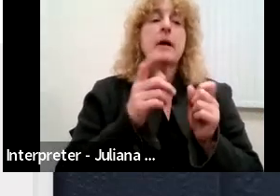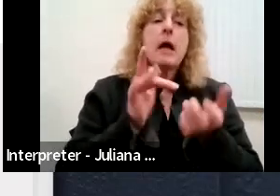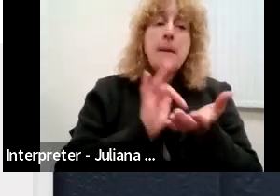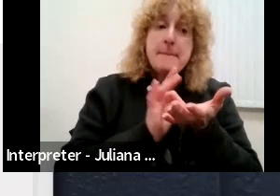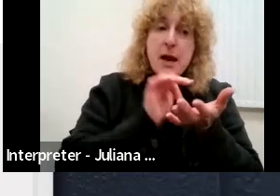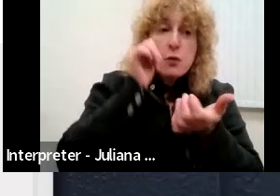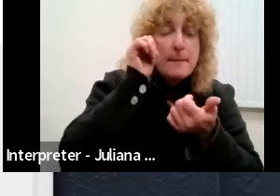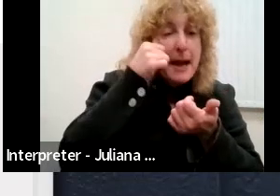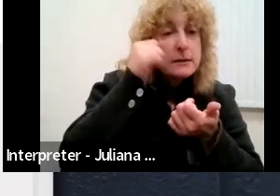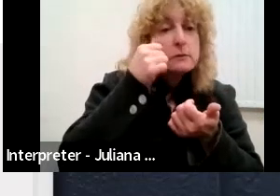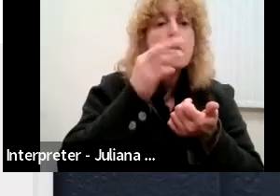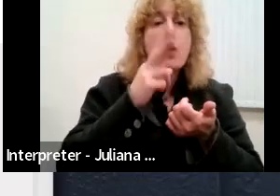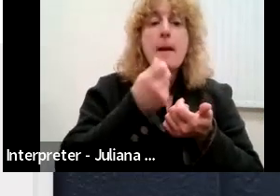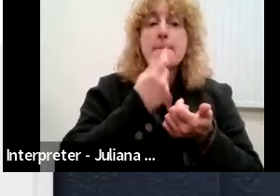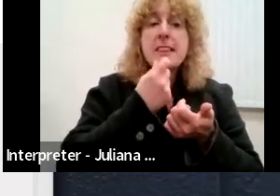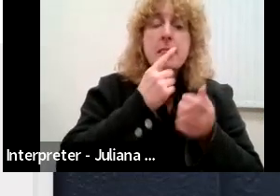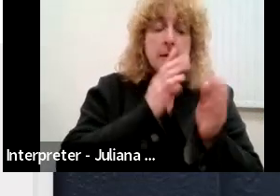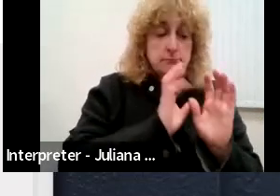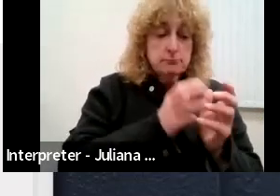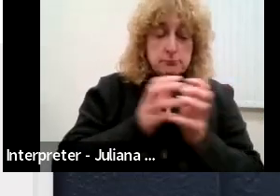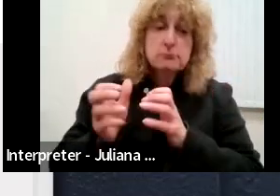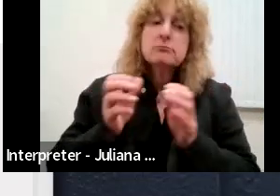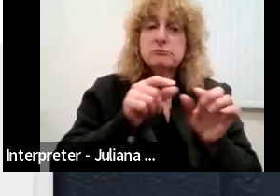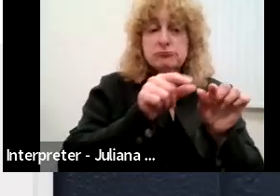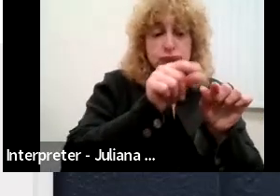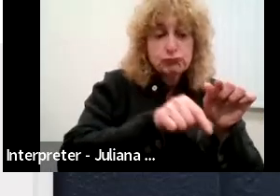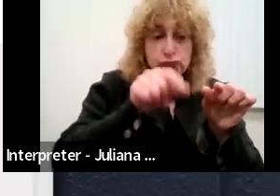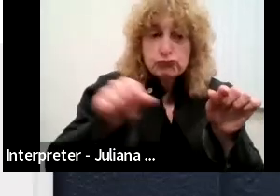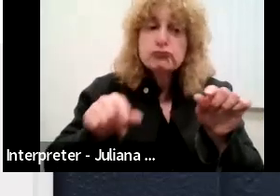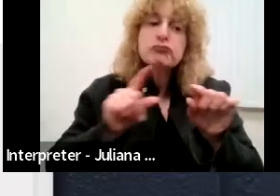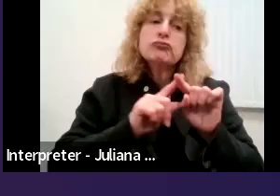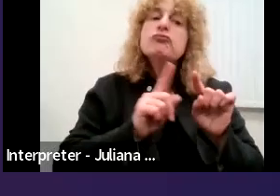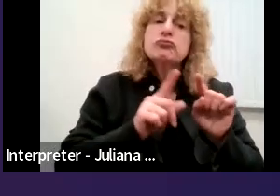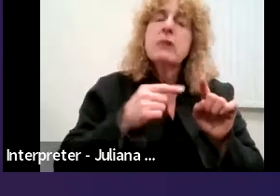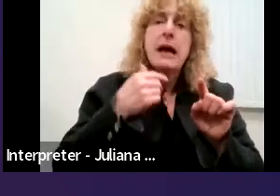pill organizers, also very helpful for memory.